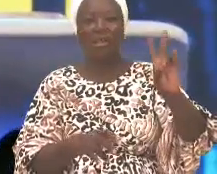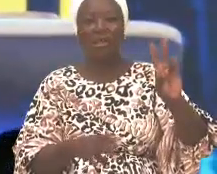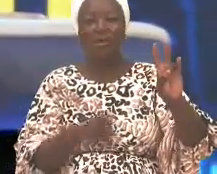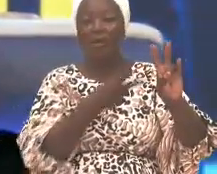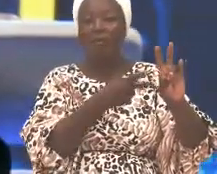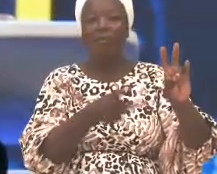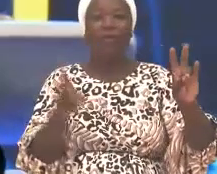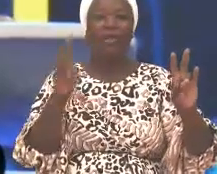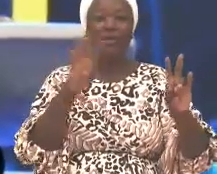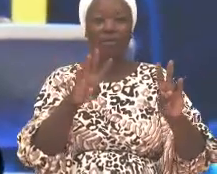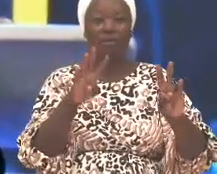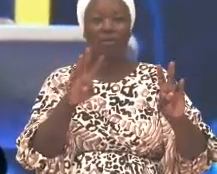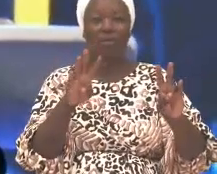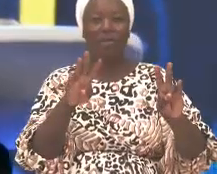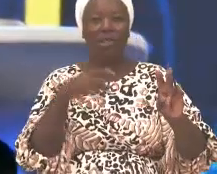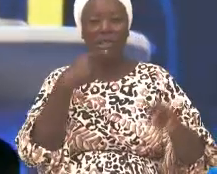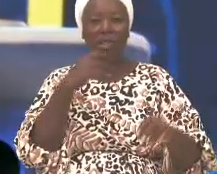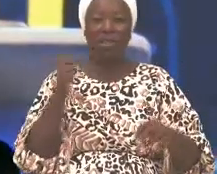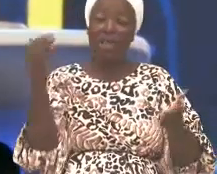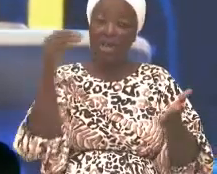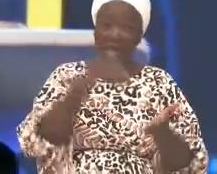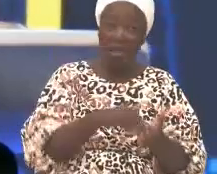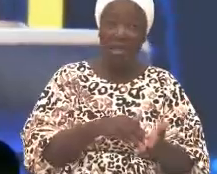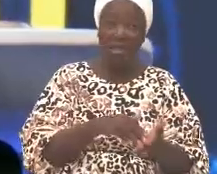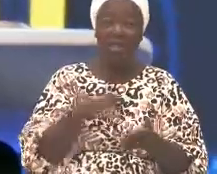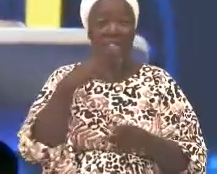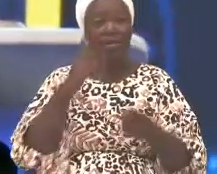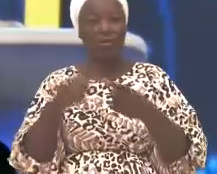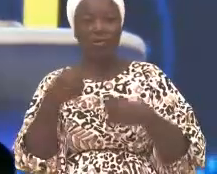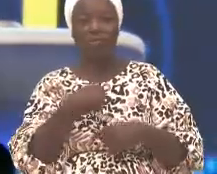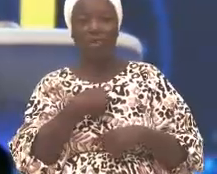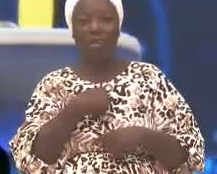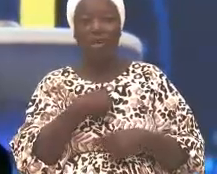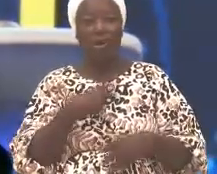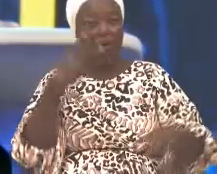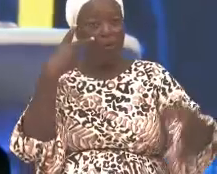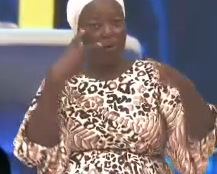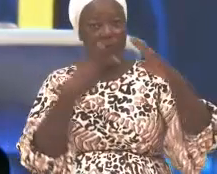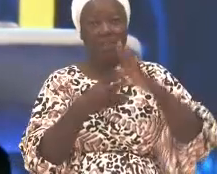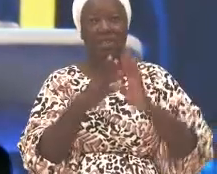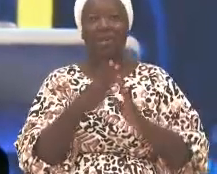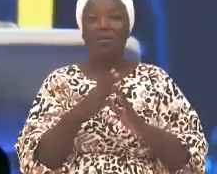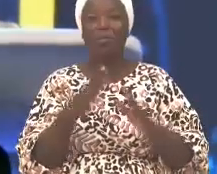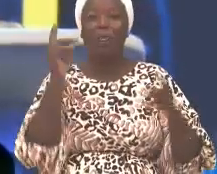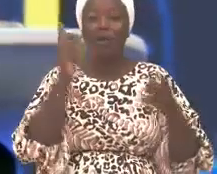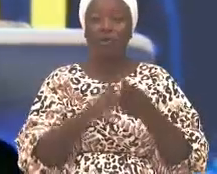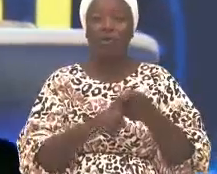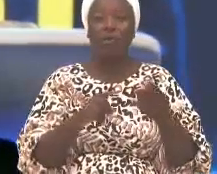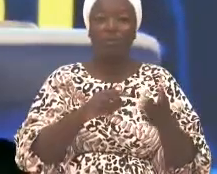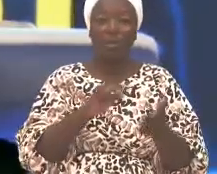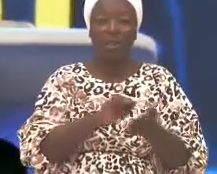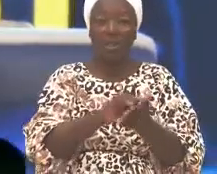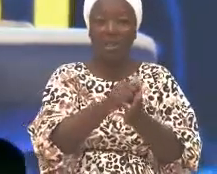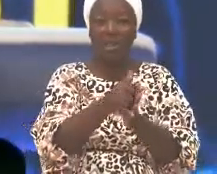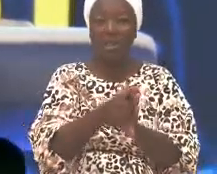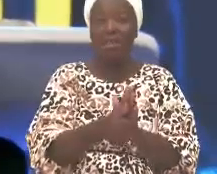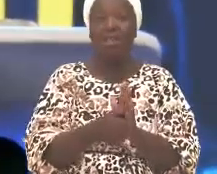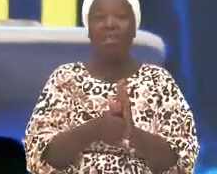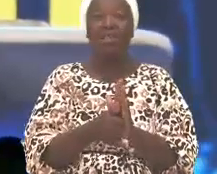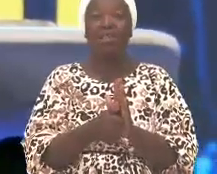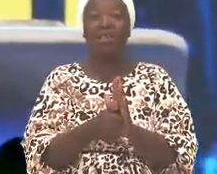4. It says again, he said unto me, prophesy unto these bones, and